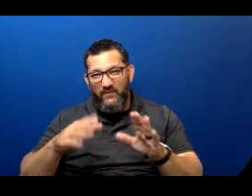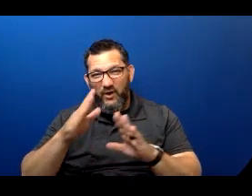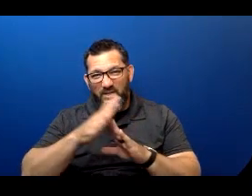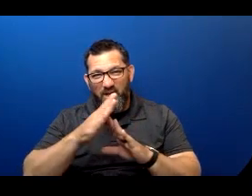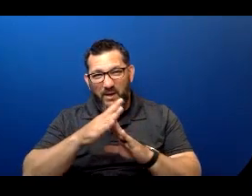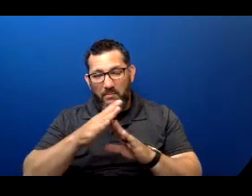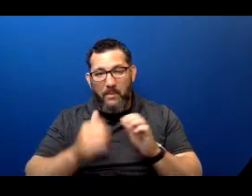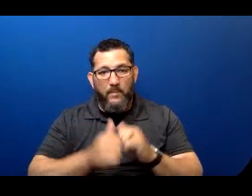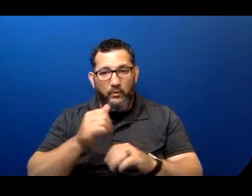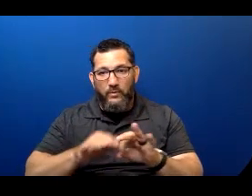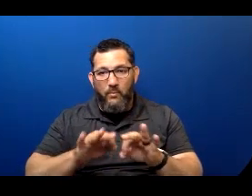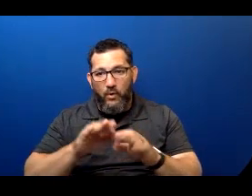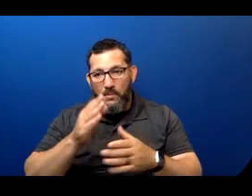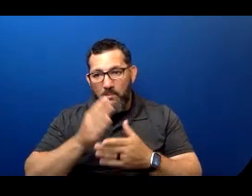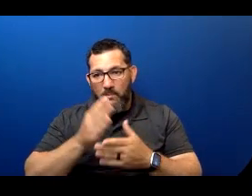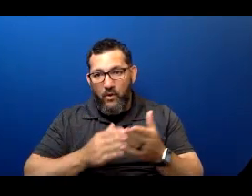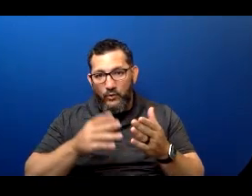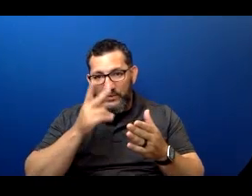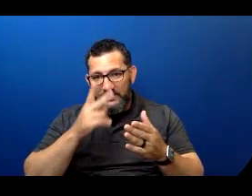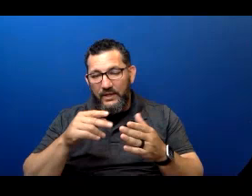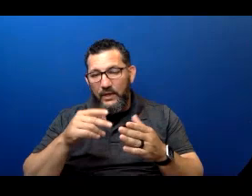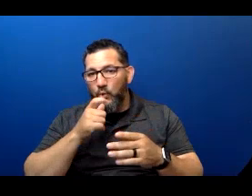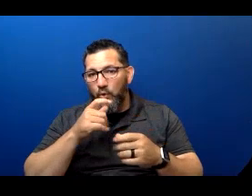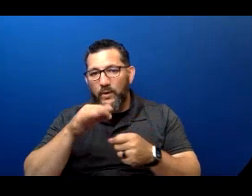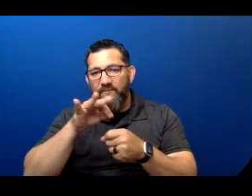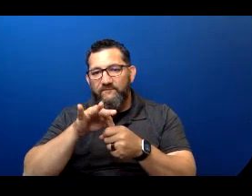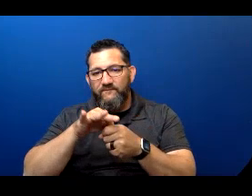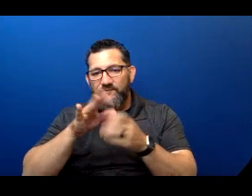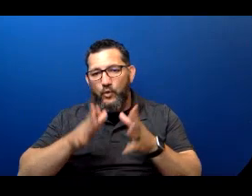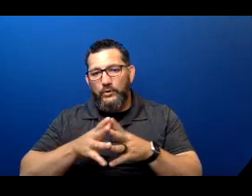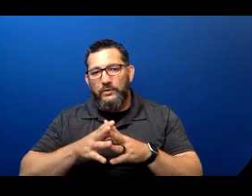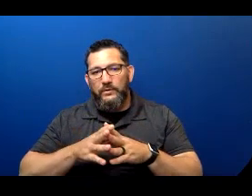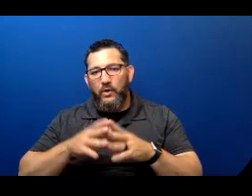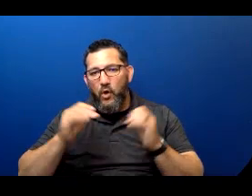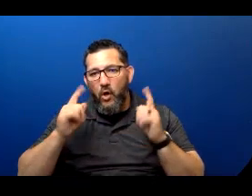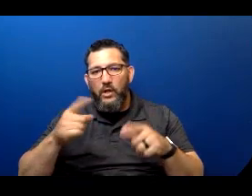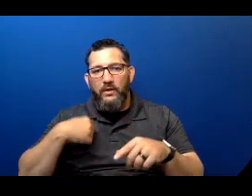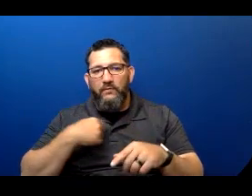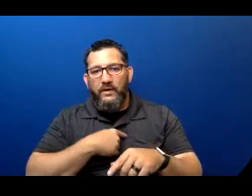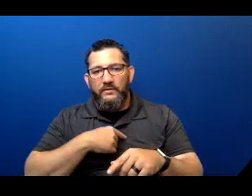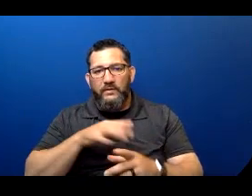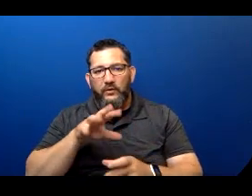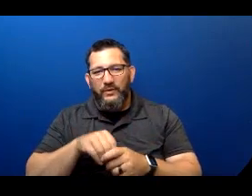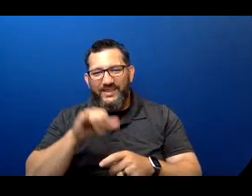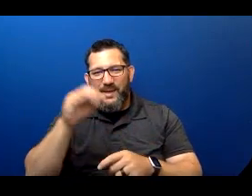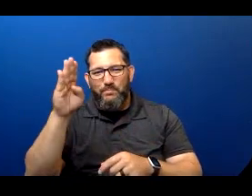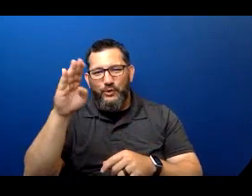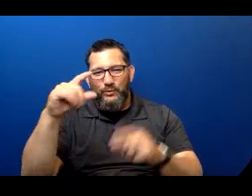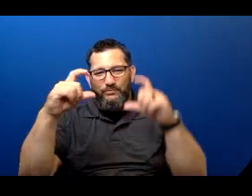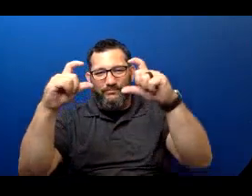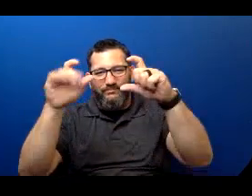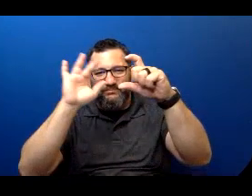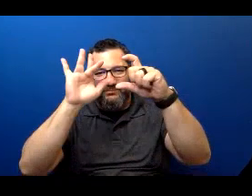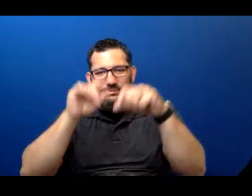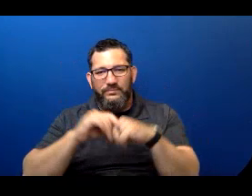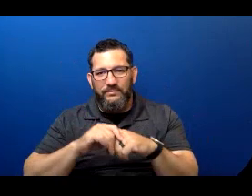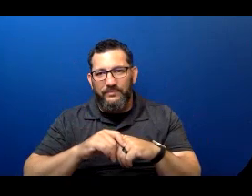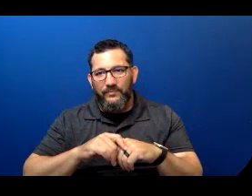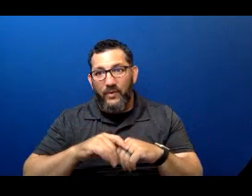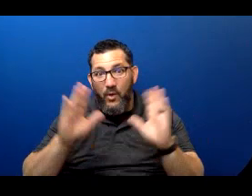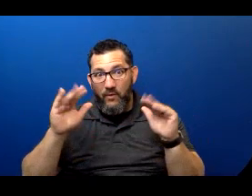most important component is the voter, right? Of which we all should be. Okay.